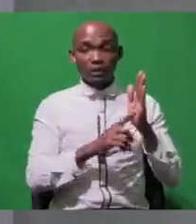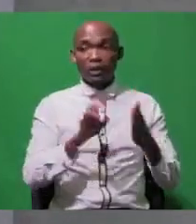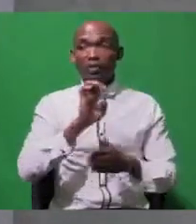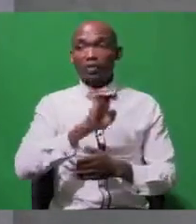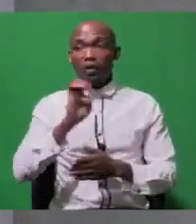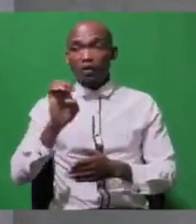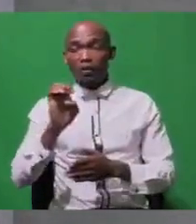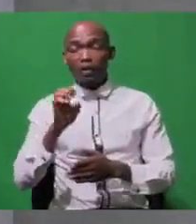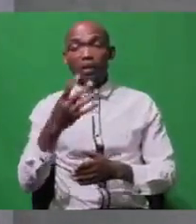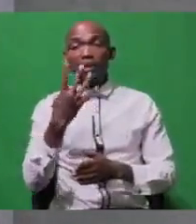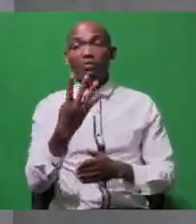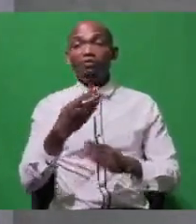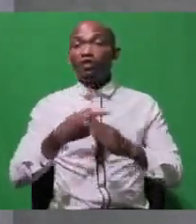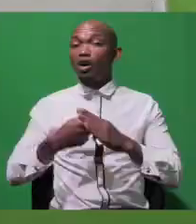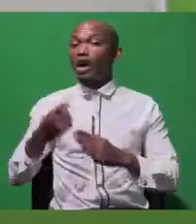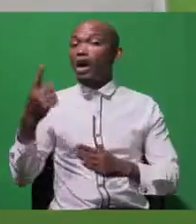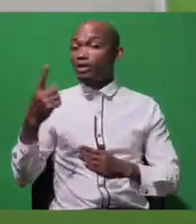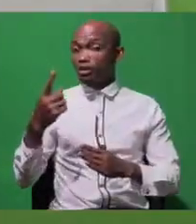6,400 is.